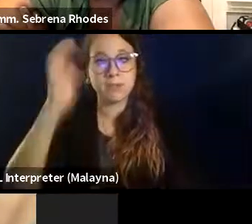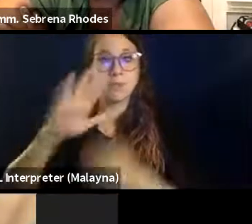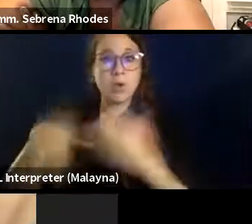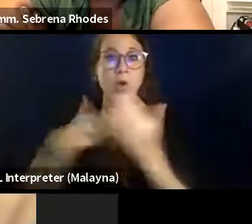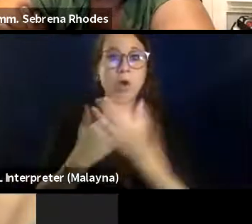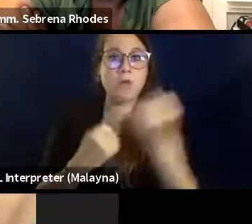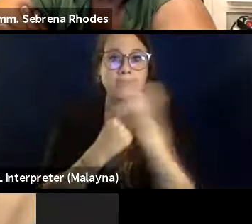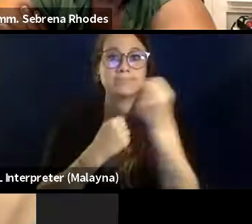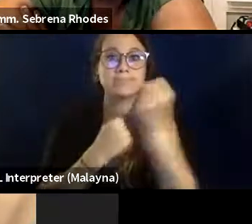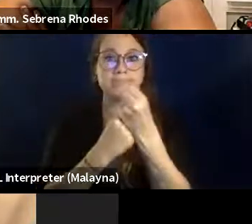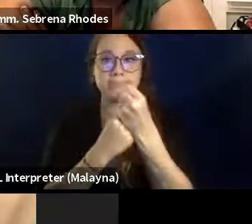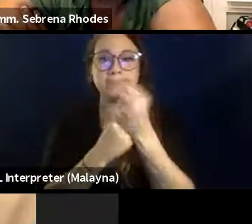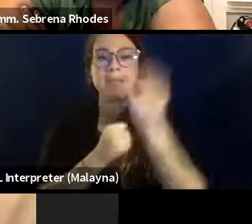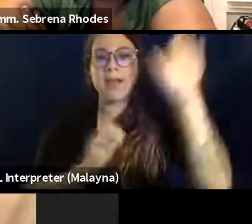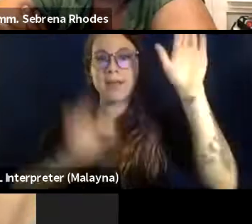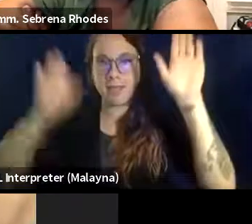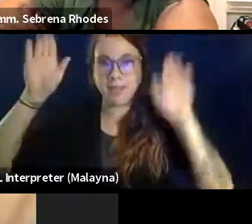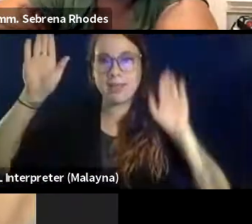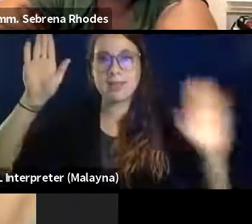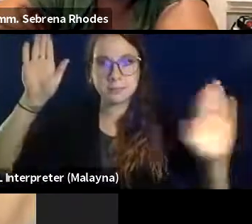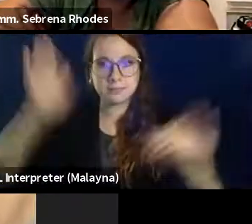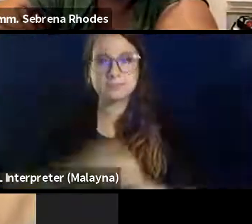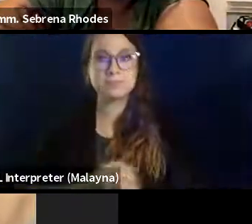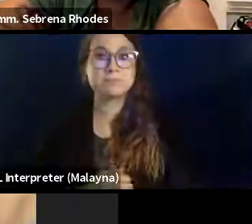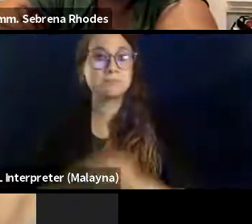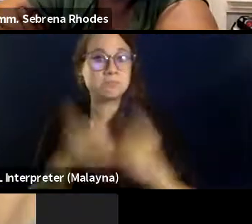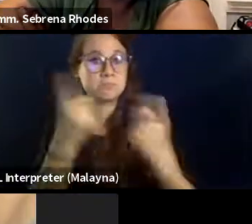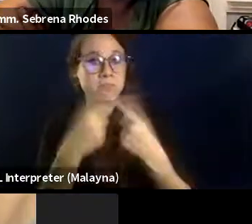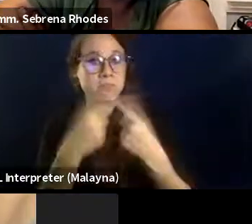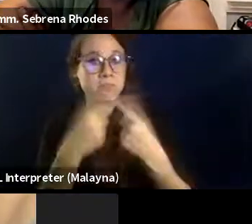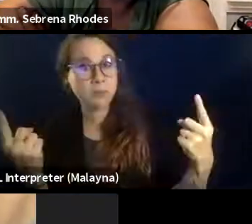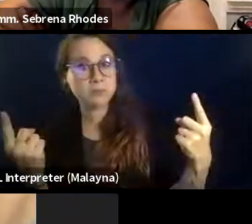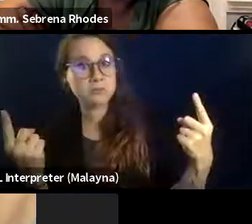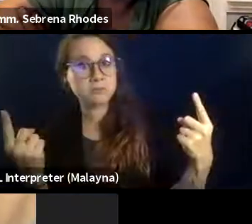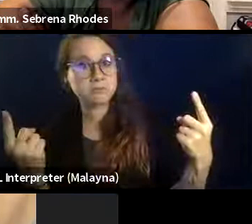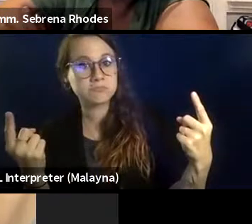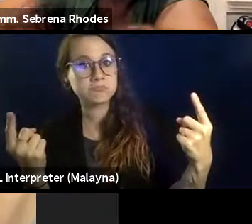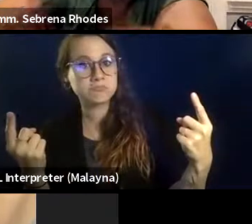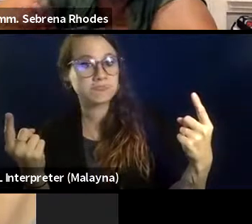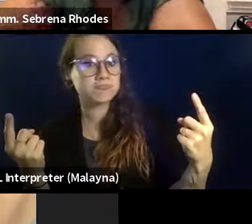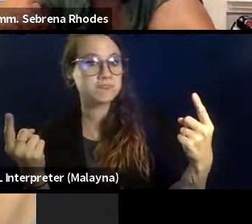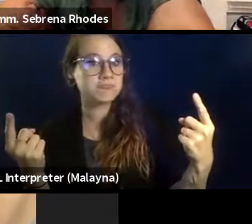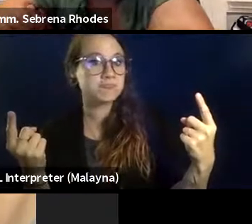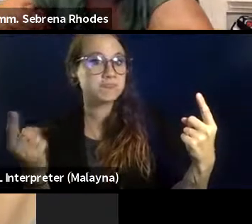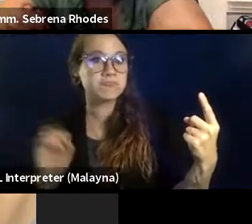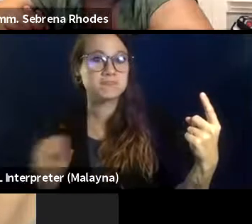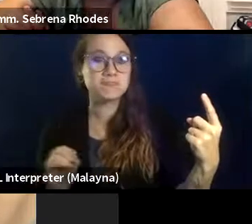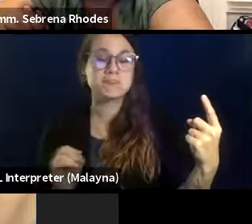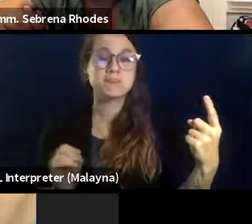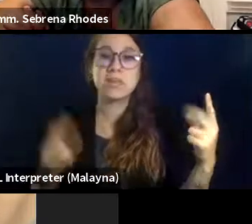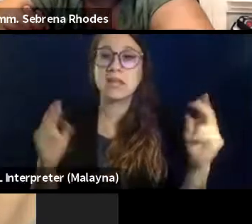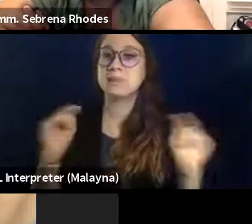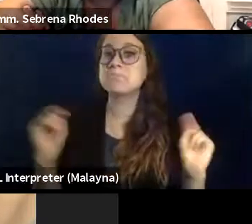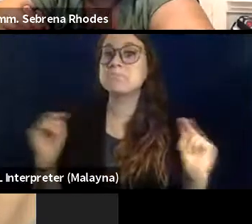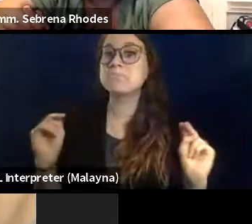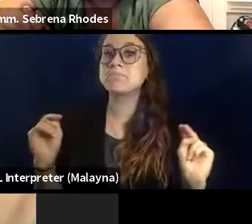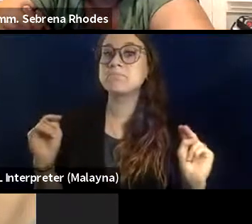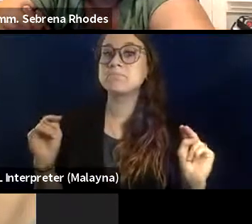favor? Aye. Aye. Okay, any opposed? Any